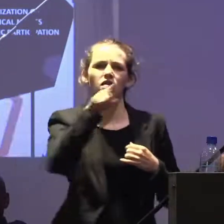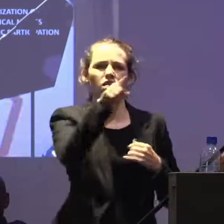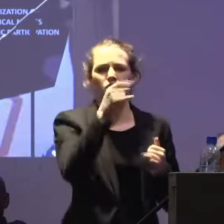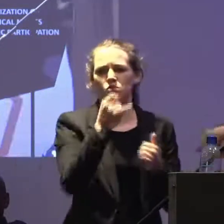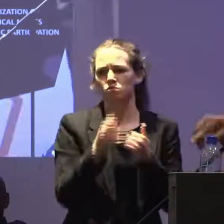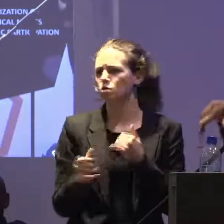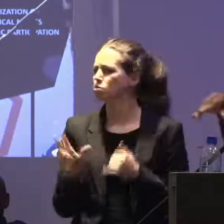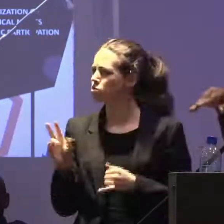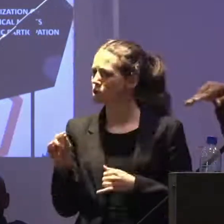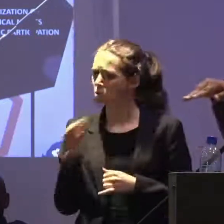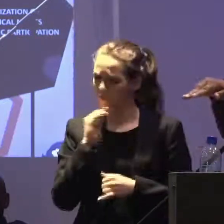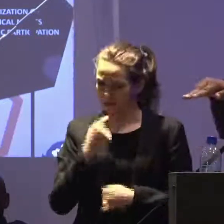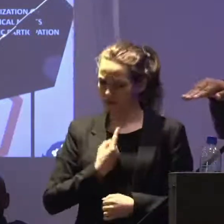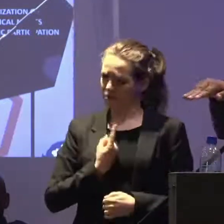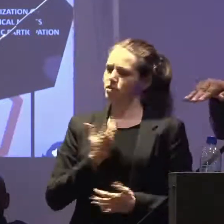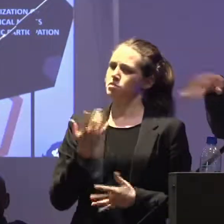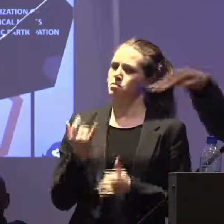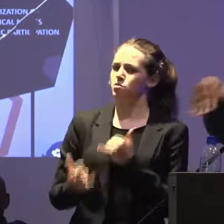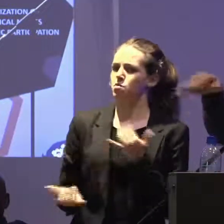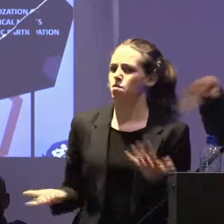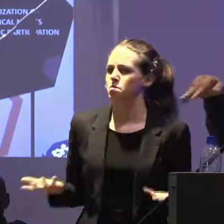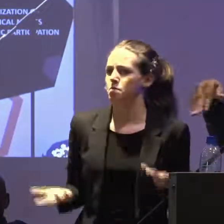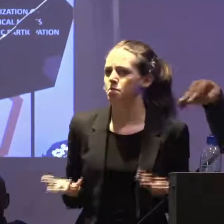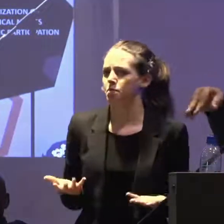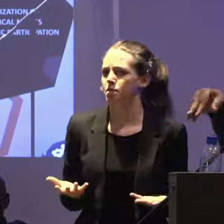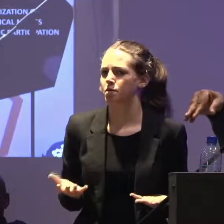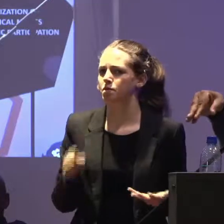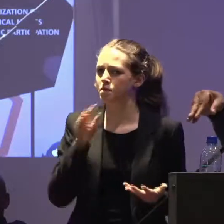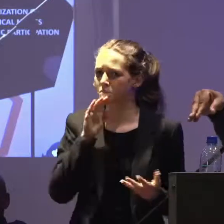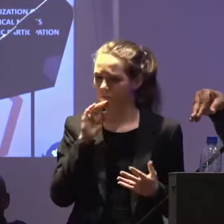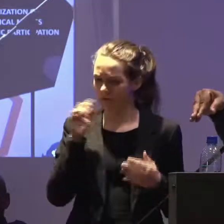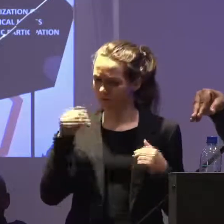Issues such as the work that we are doing